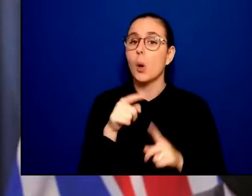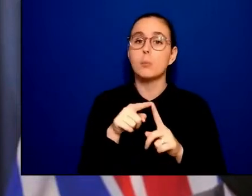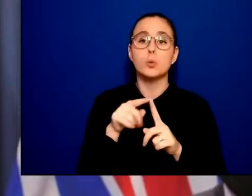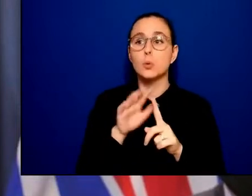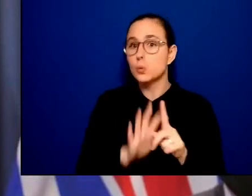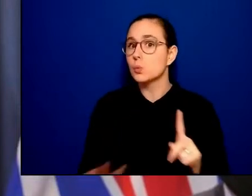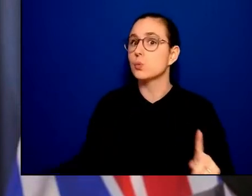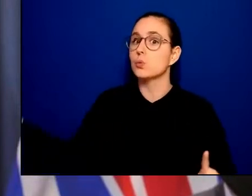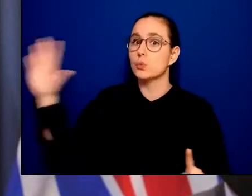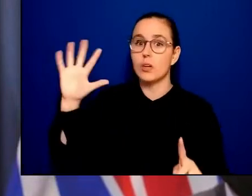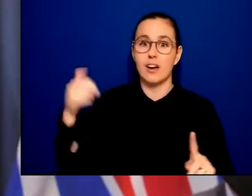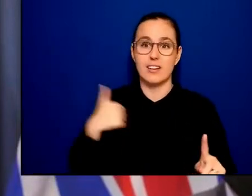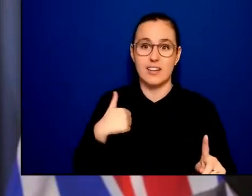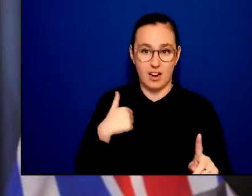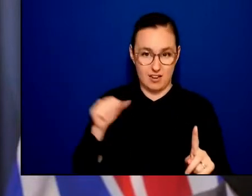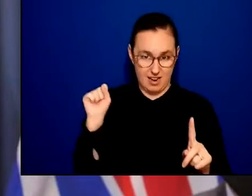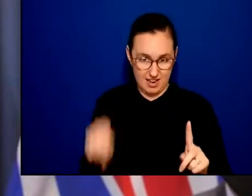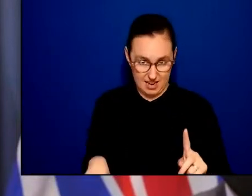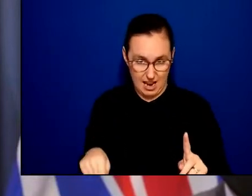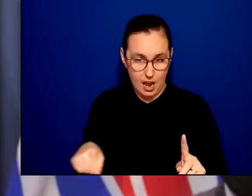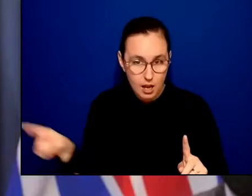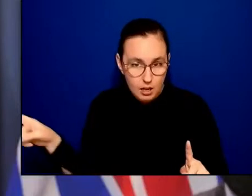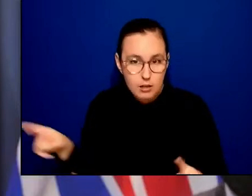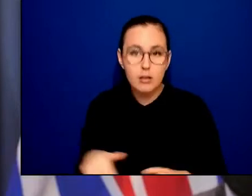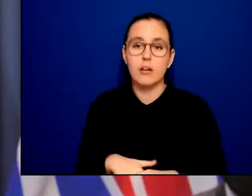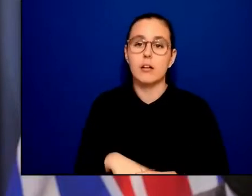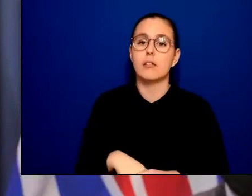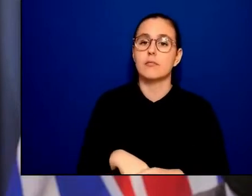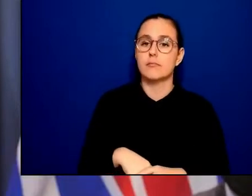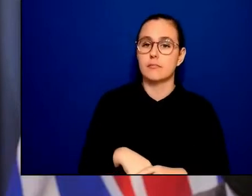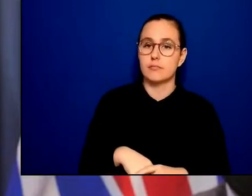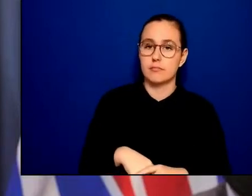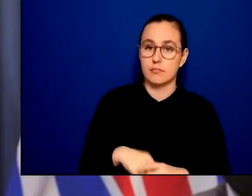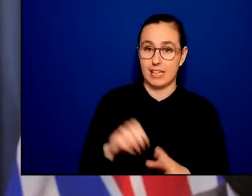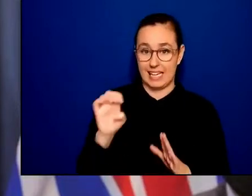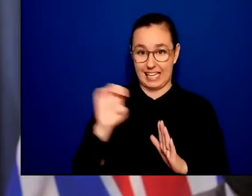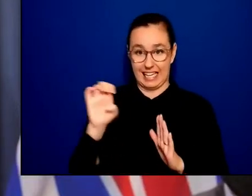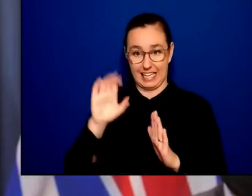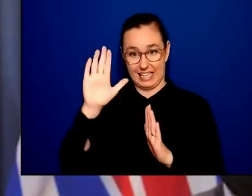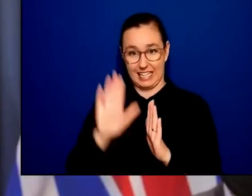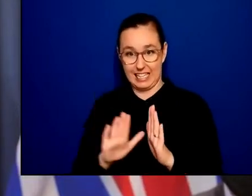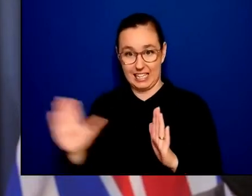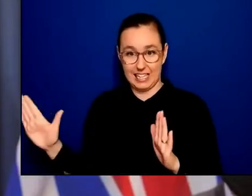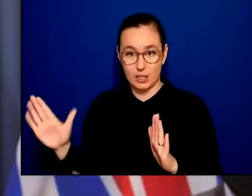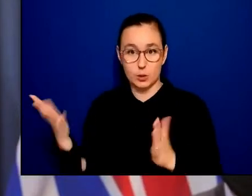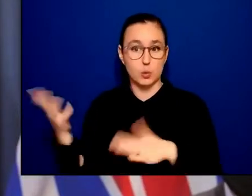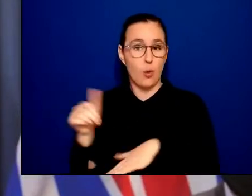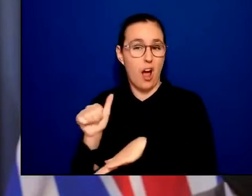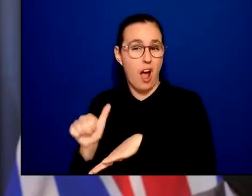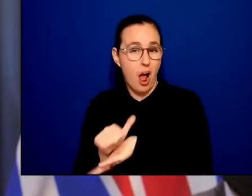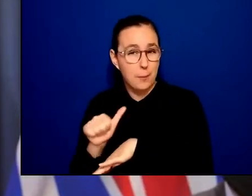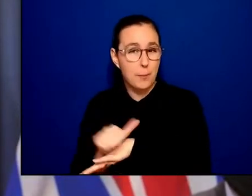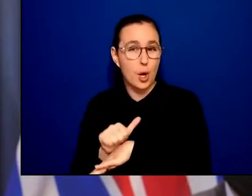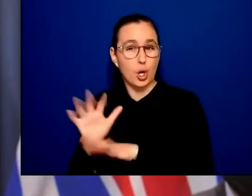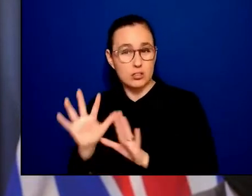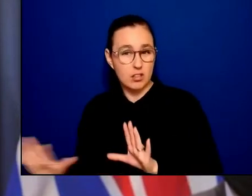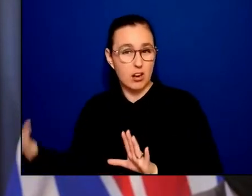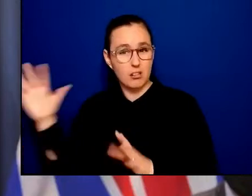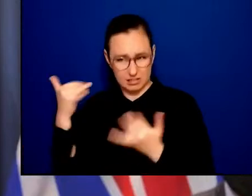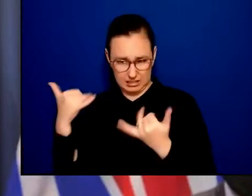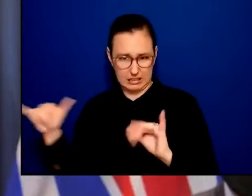operating. The truck routes from east to west across northern BC through Alberta to bring goods and supplies in are